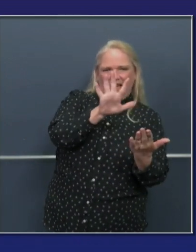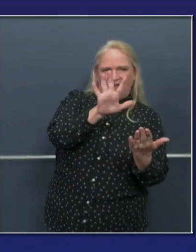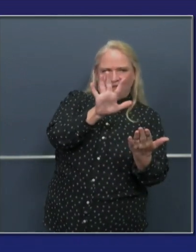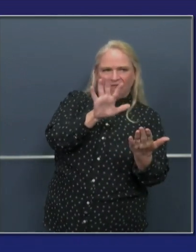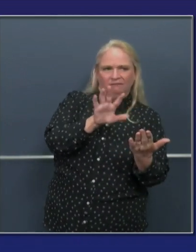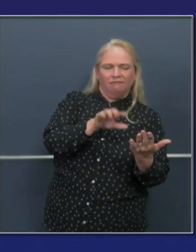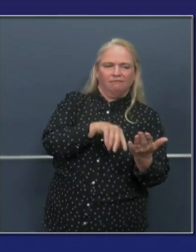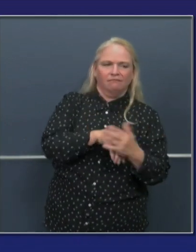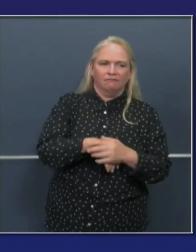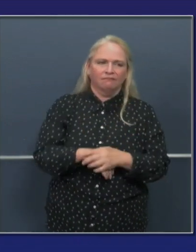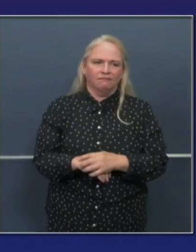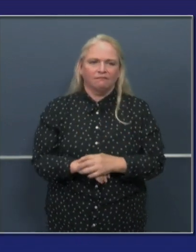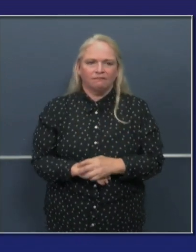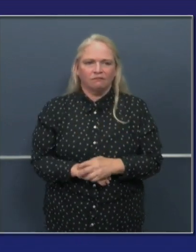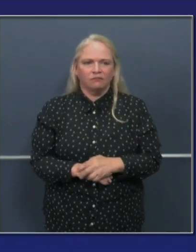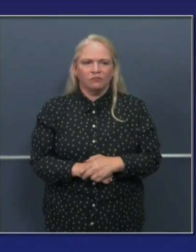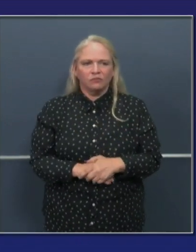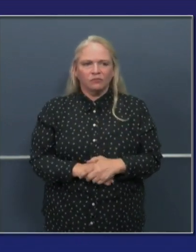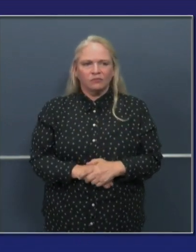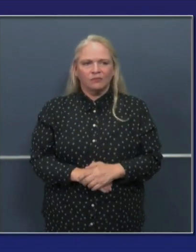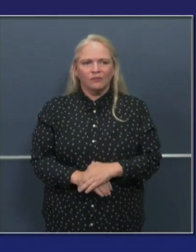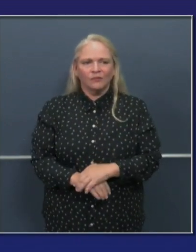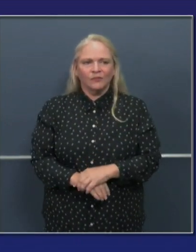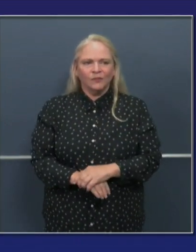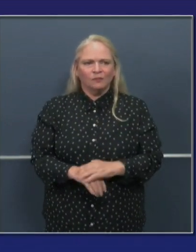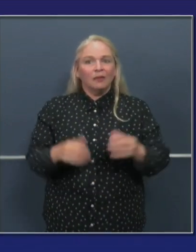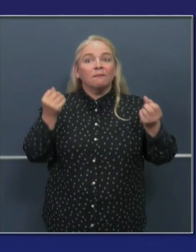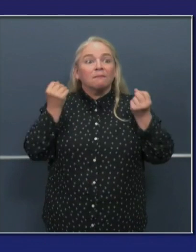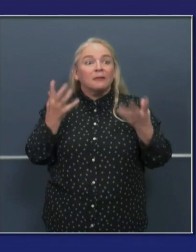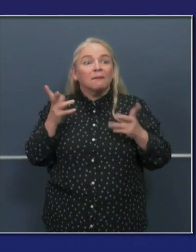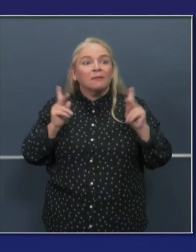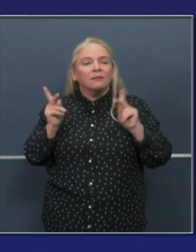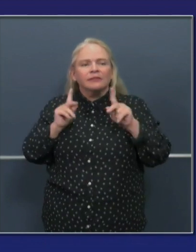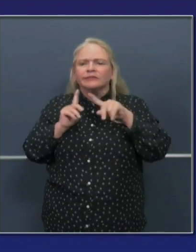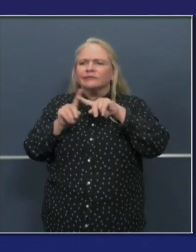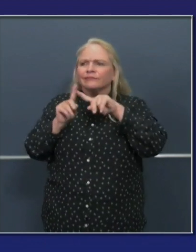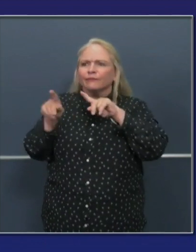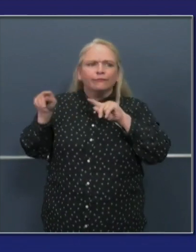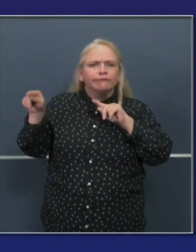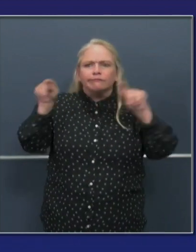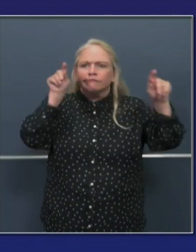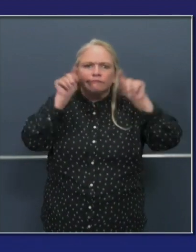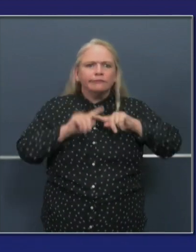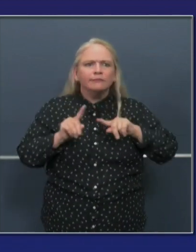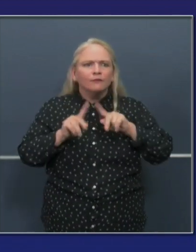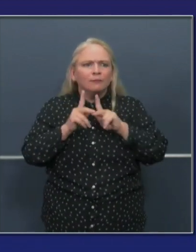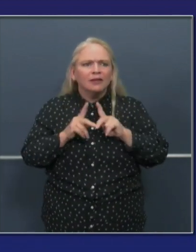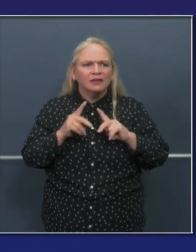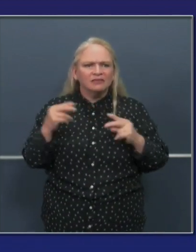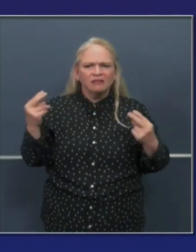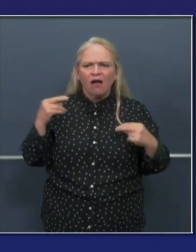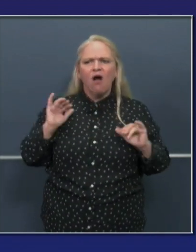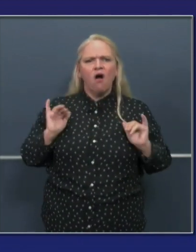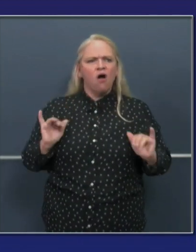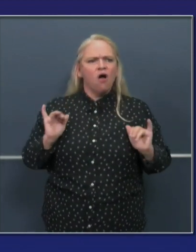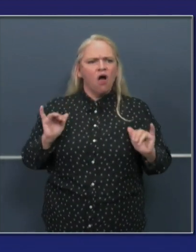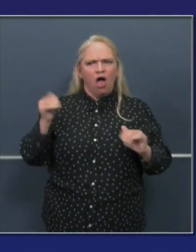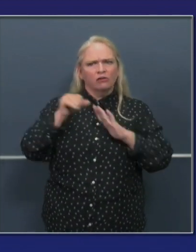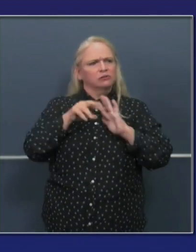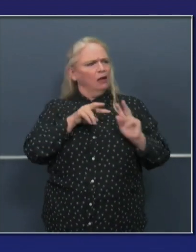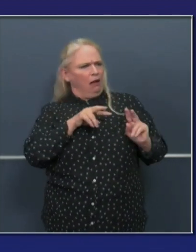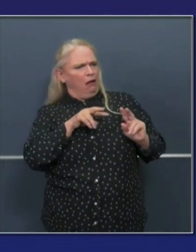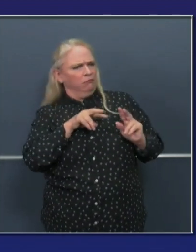attention got to the fact that we were able to deliver on the commitments we made over a 2-month